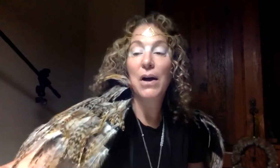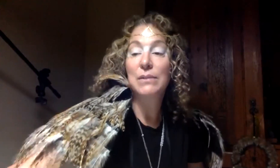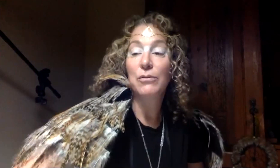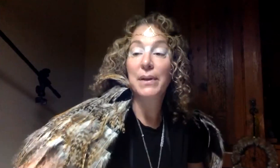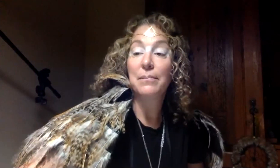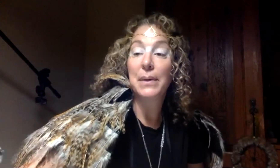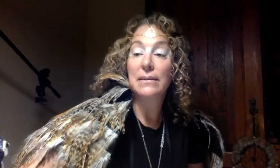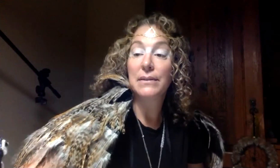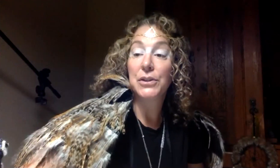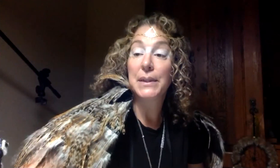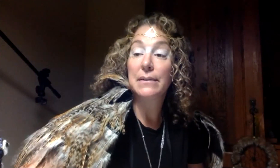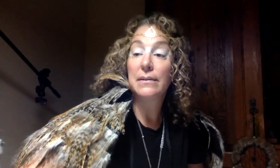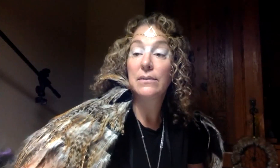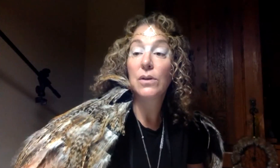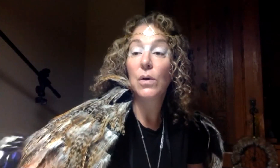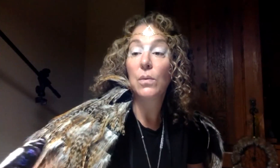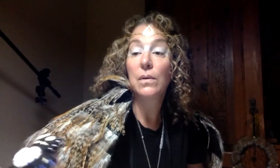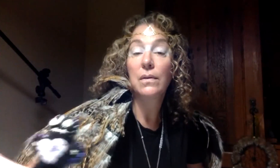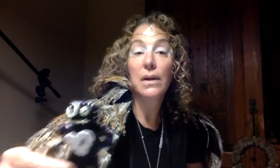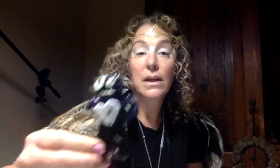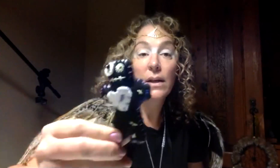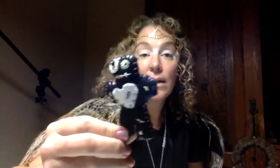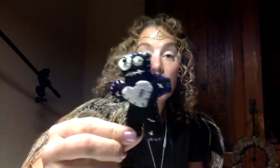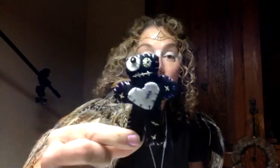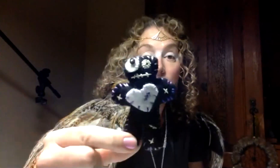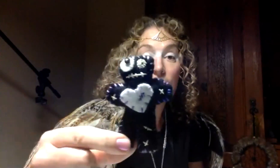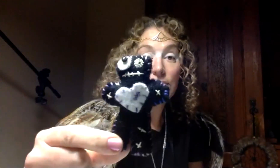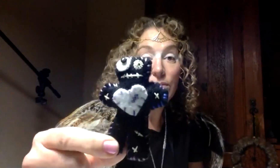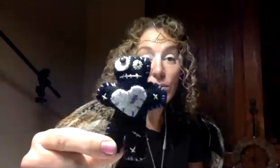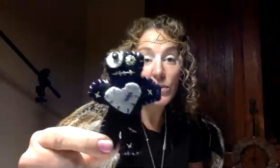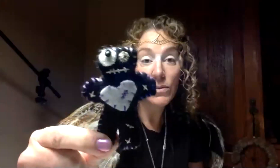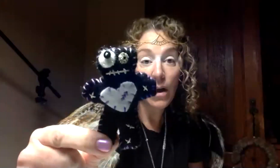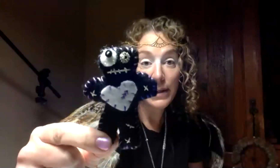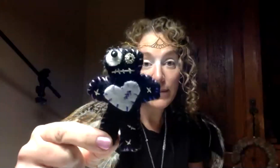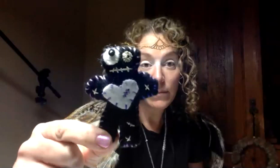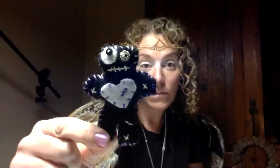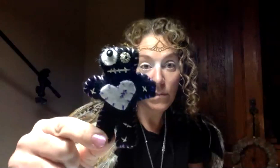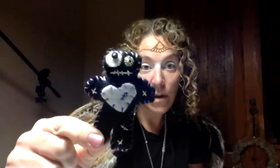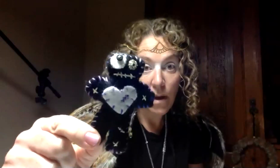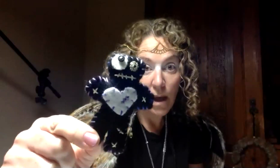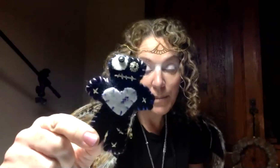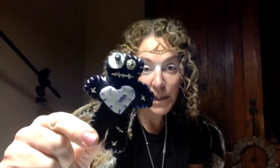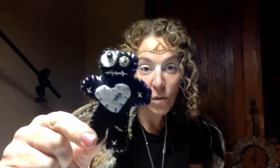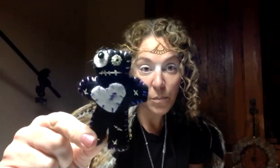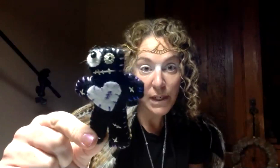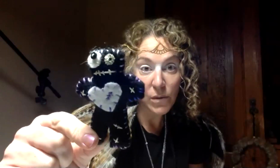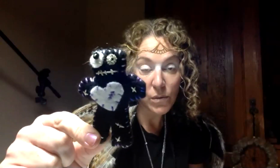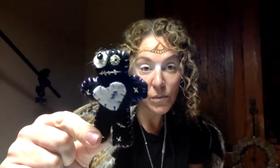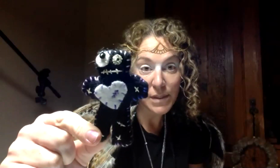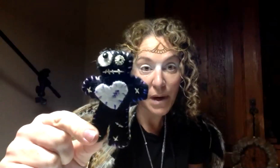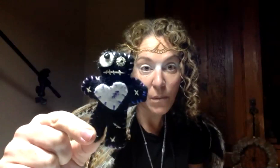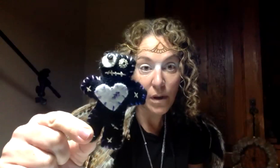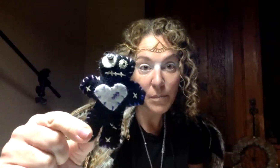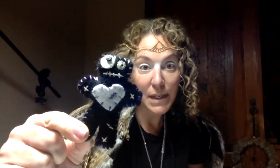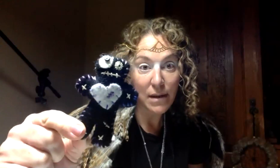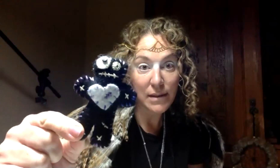like impossible for me to basically do it. So here is a little hoodoo dolly. I've been incorporating hoodoo